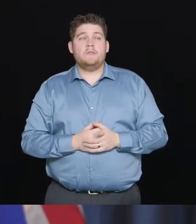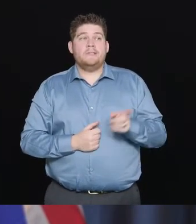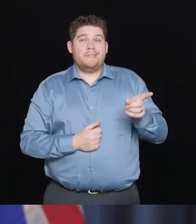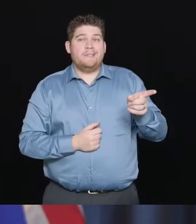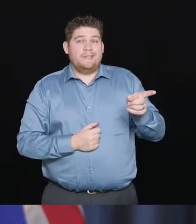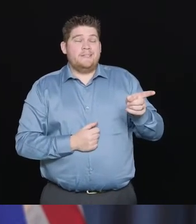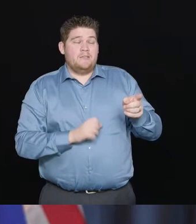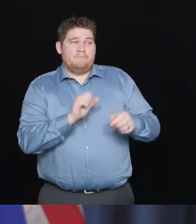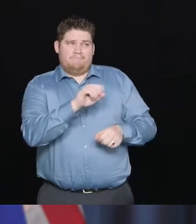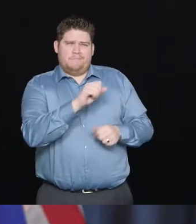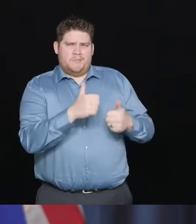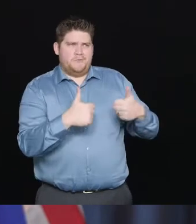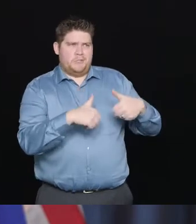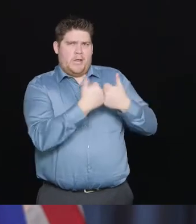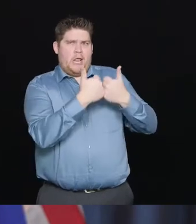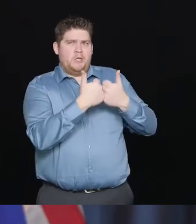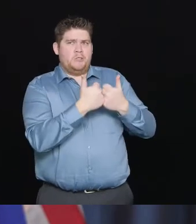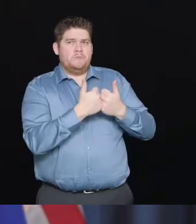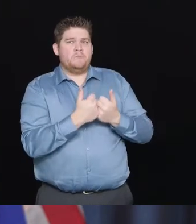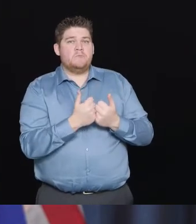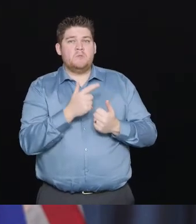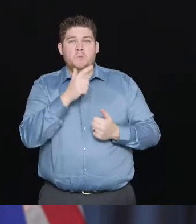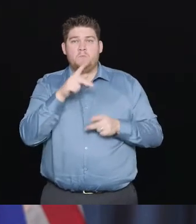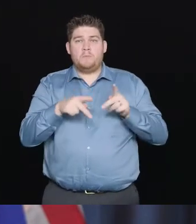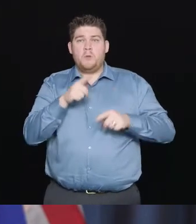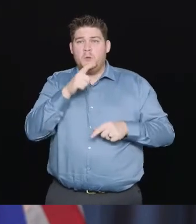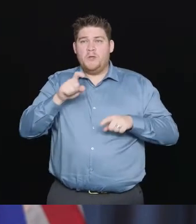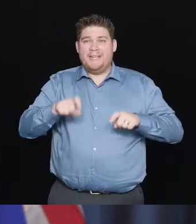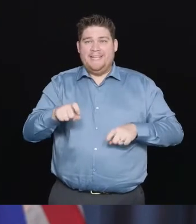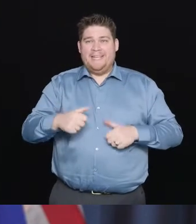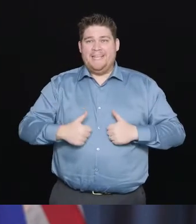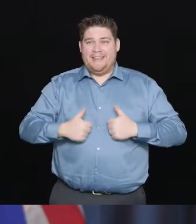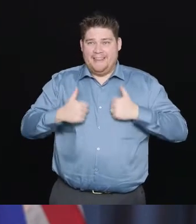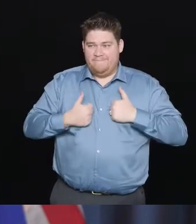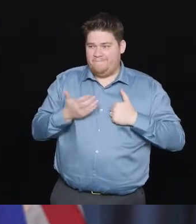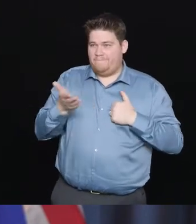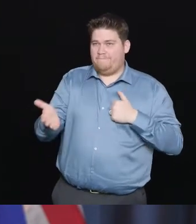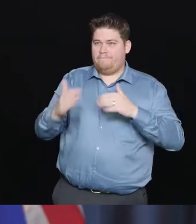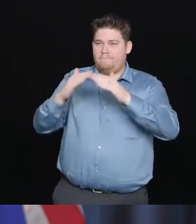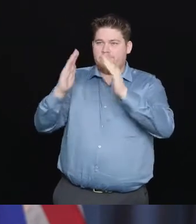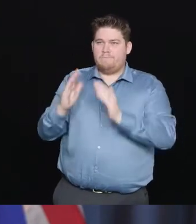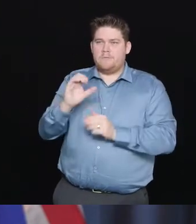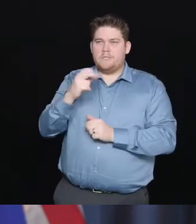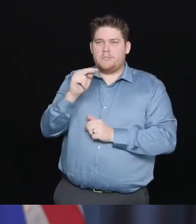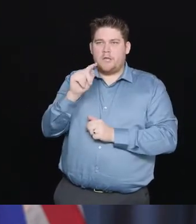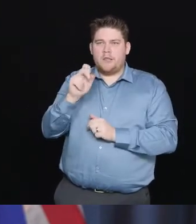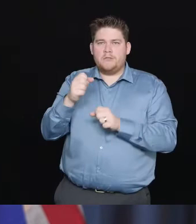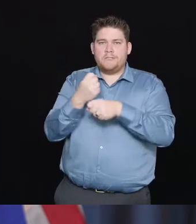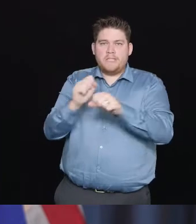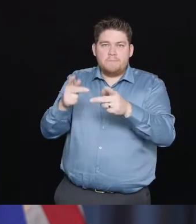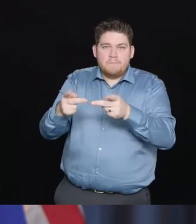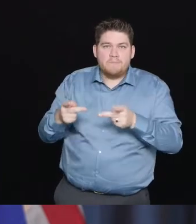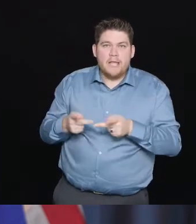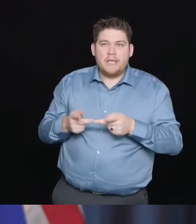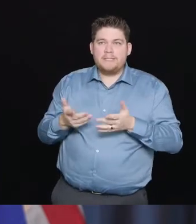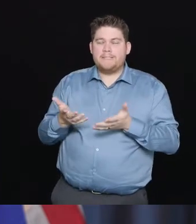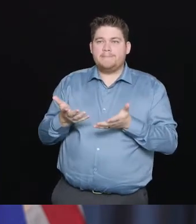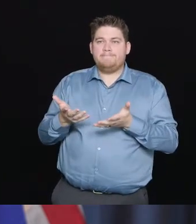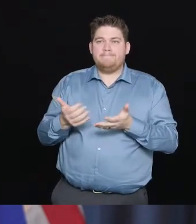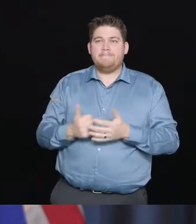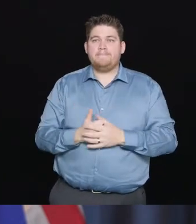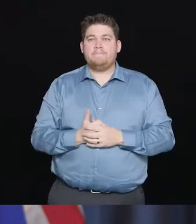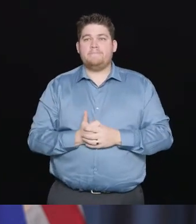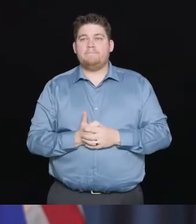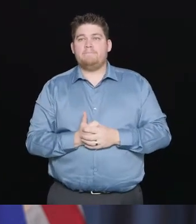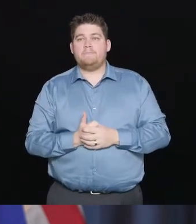I know some of our shelters have closed because they've not been able to put in appropriate things like being able